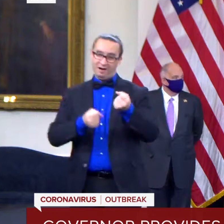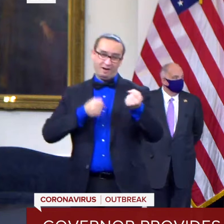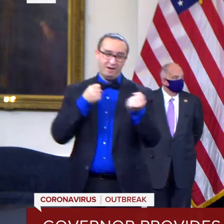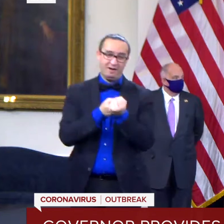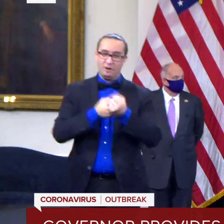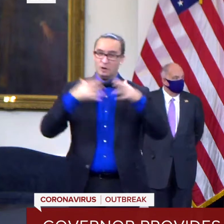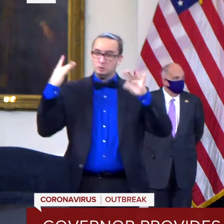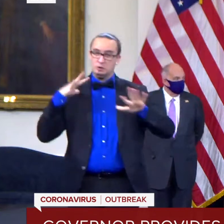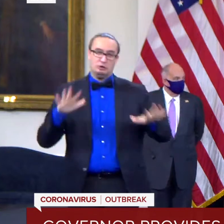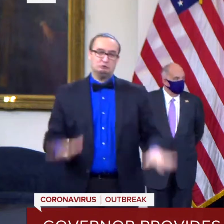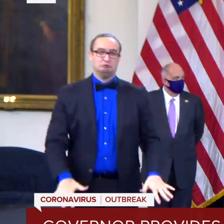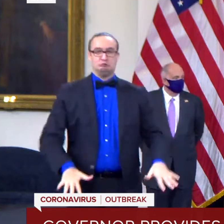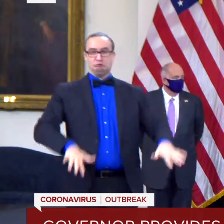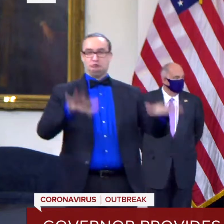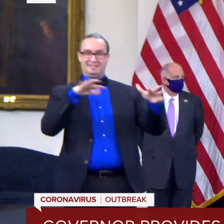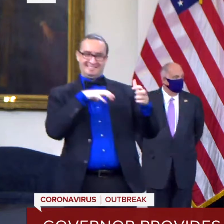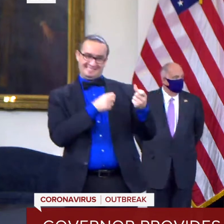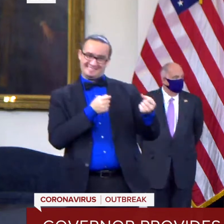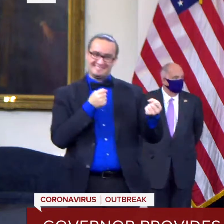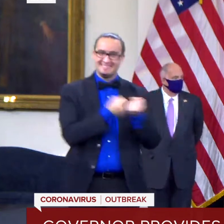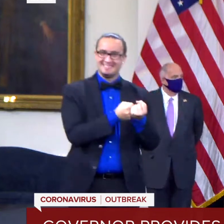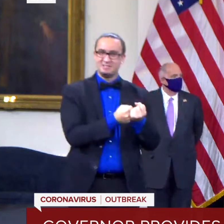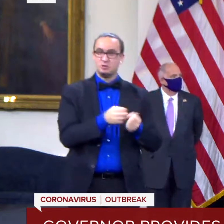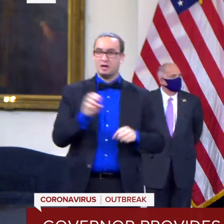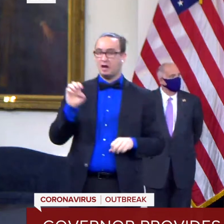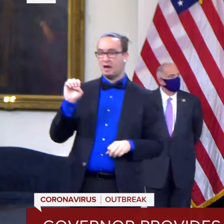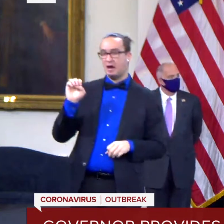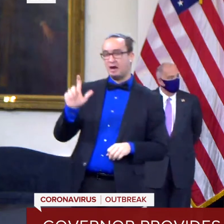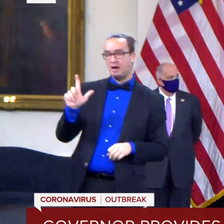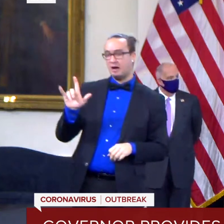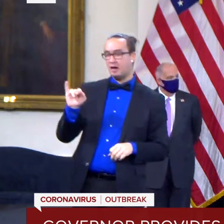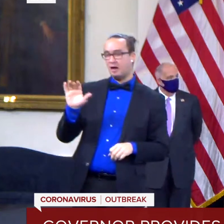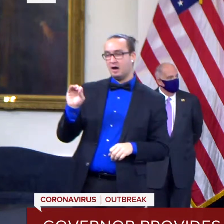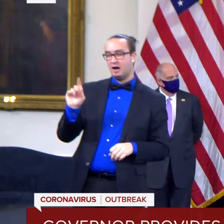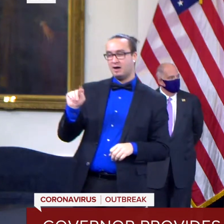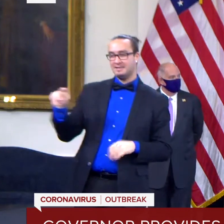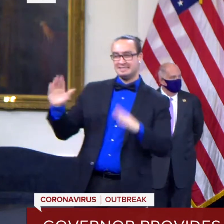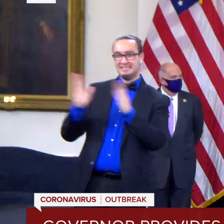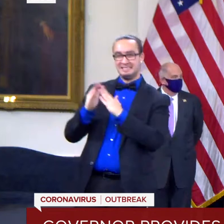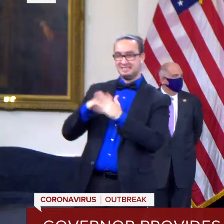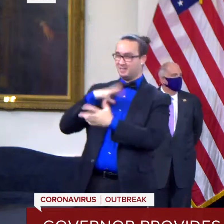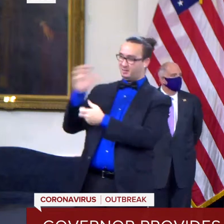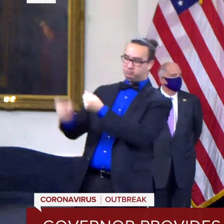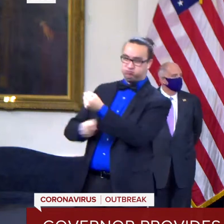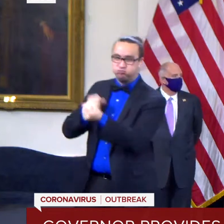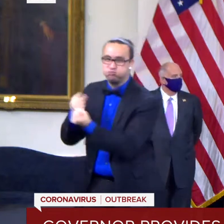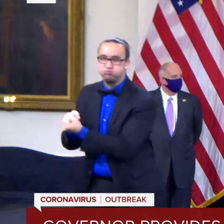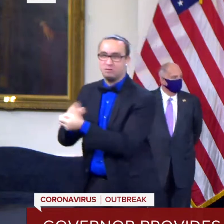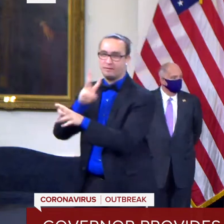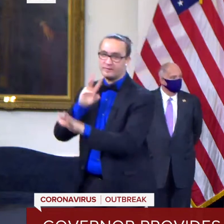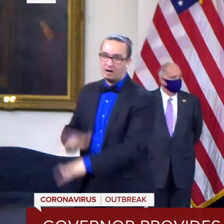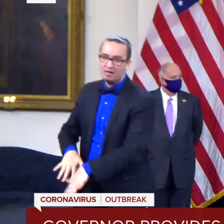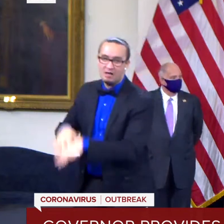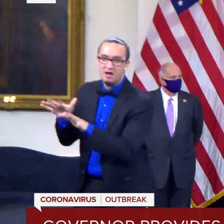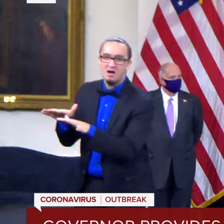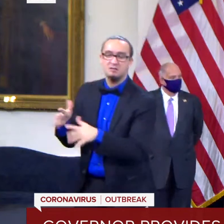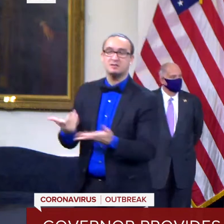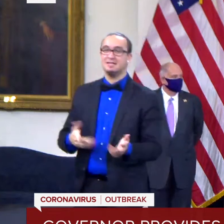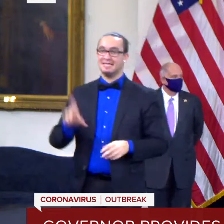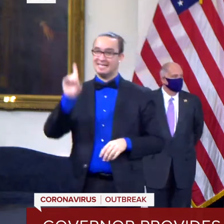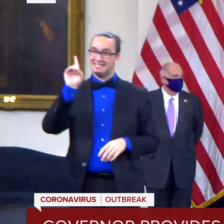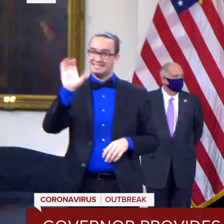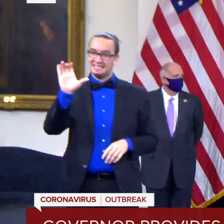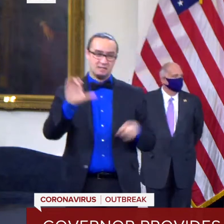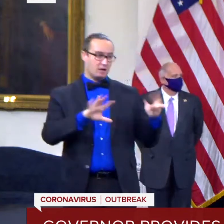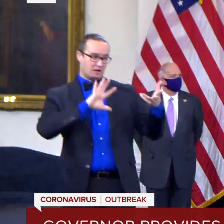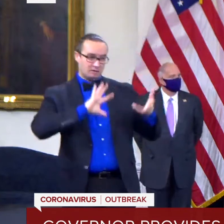to respond to the discord in Washington, D.C. We are there, COVID-1, when there were food banks that needed to